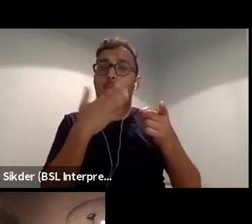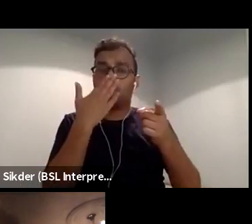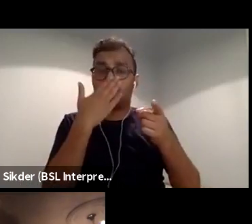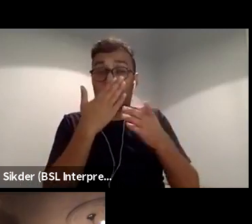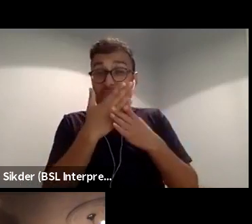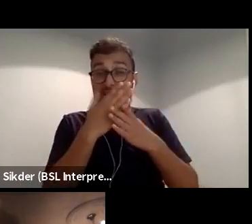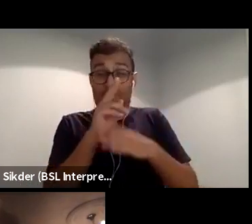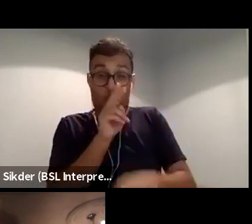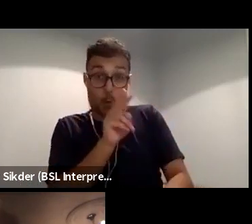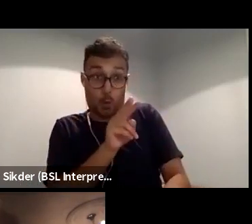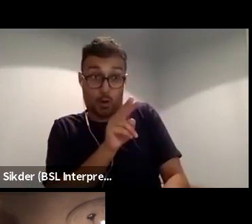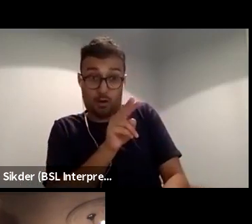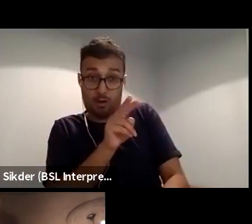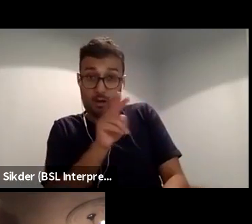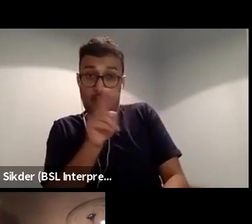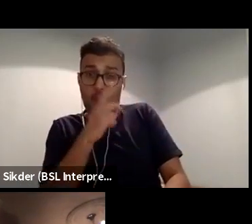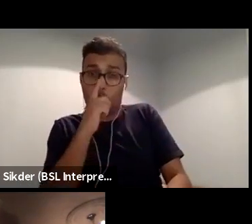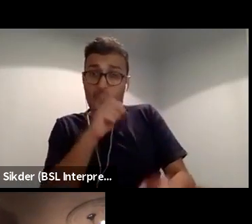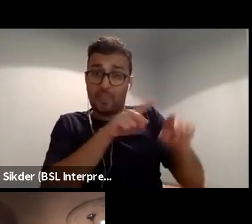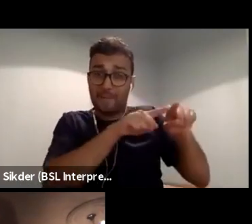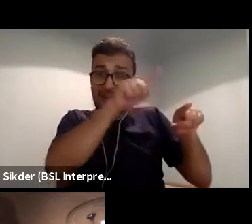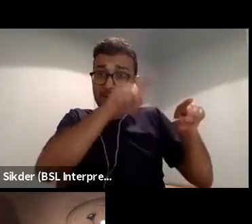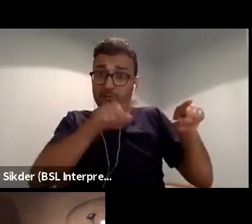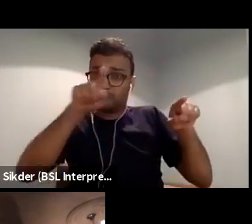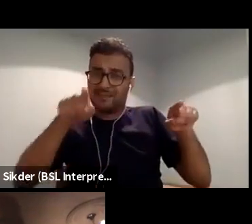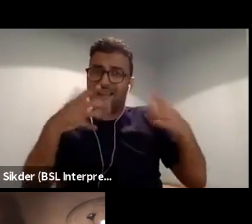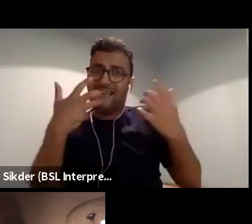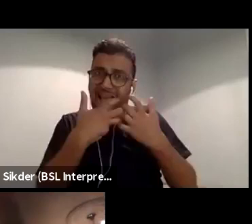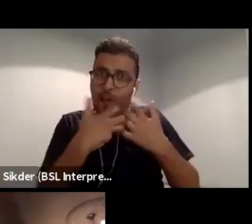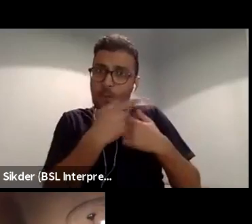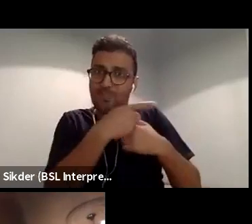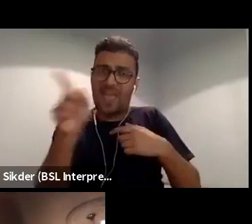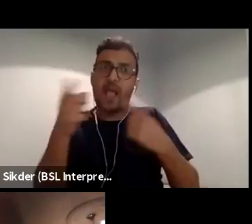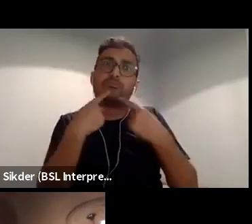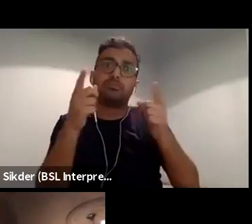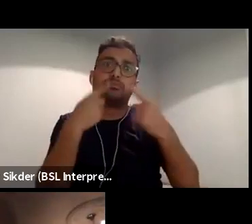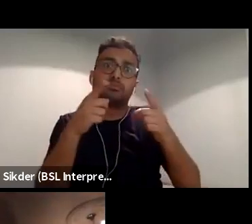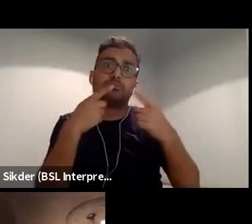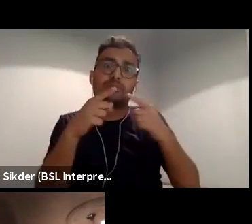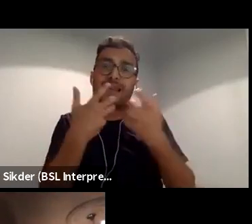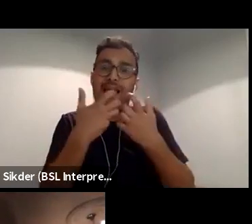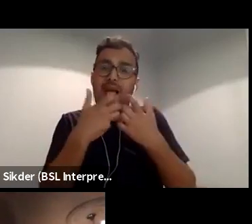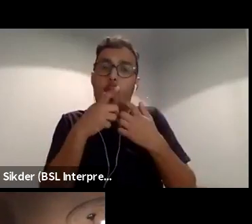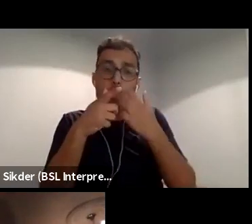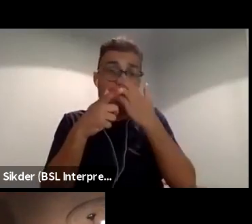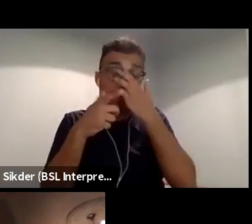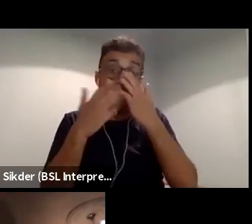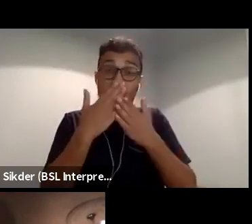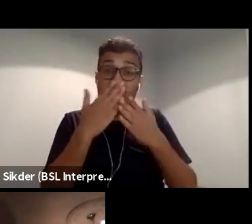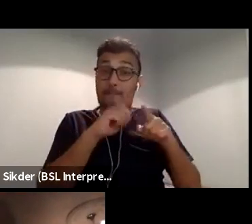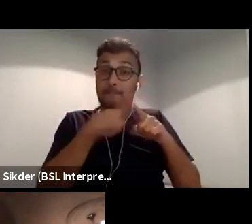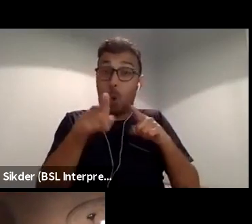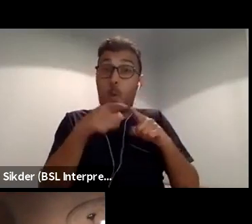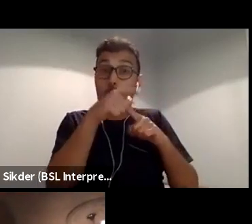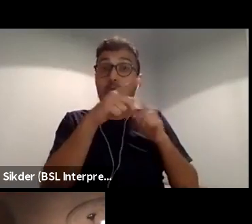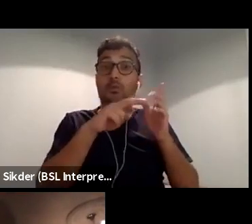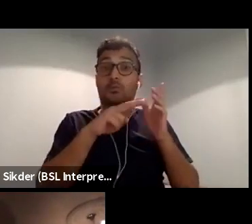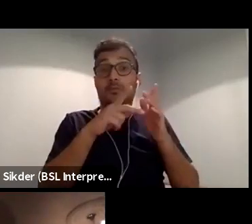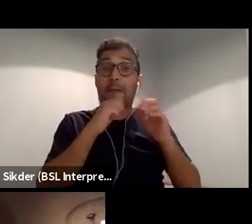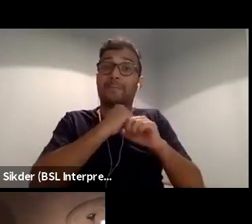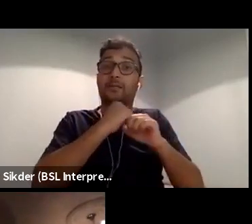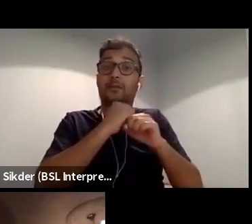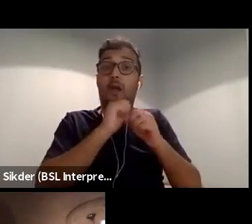actually news organizations, more often than not, take their lead from the police. And yes, they use this sort